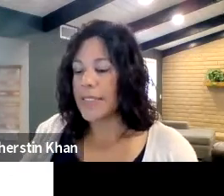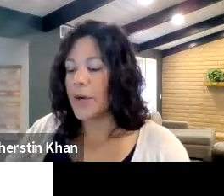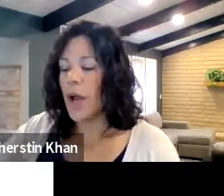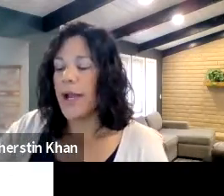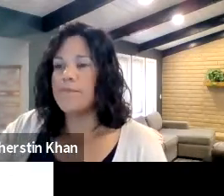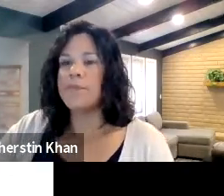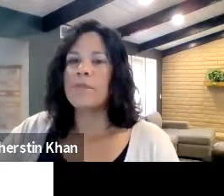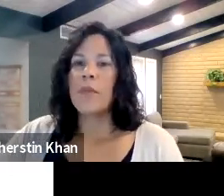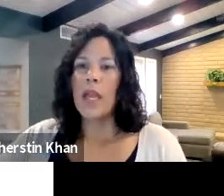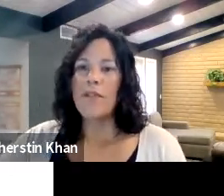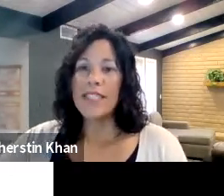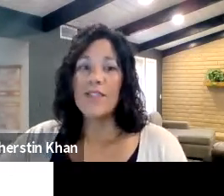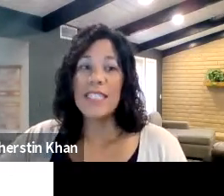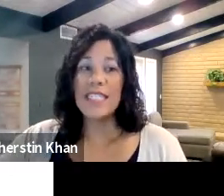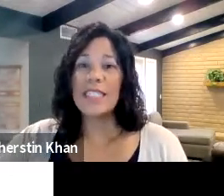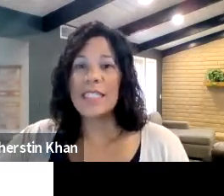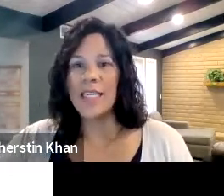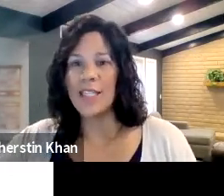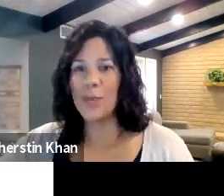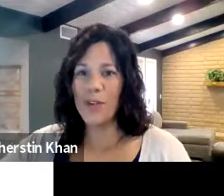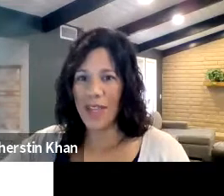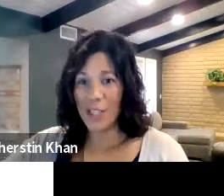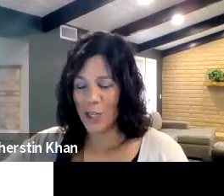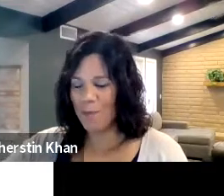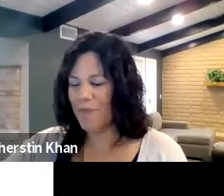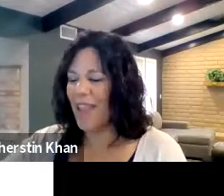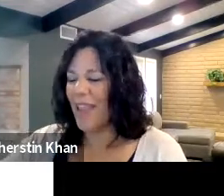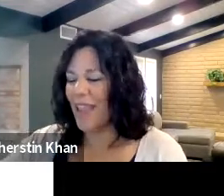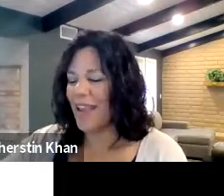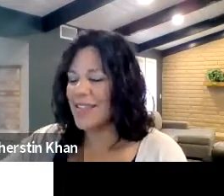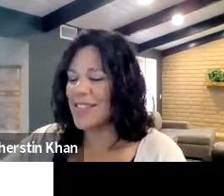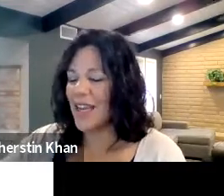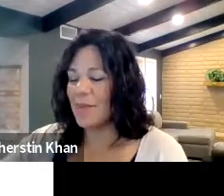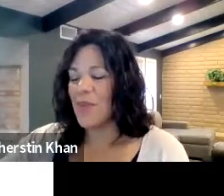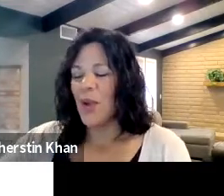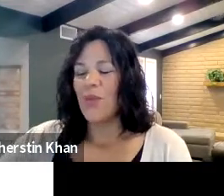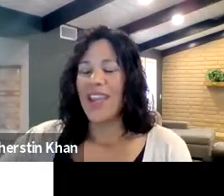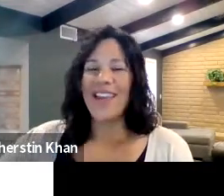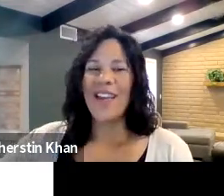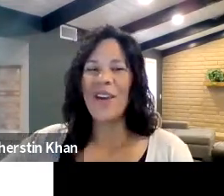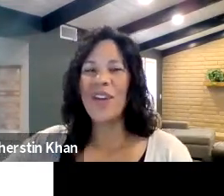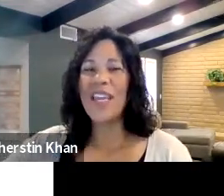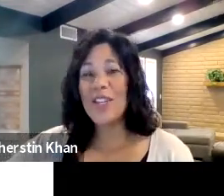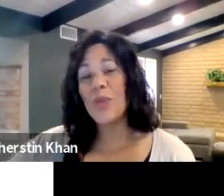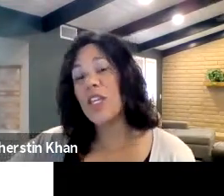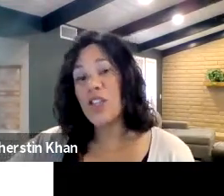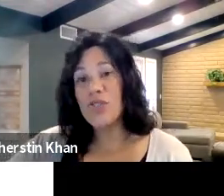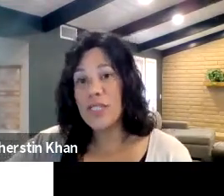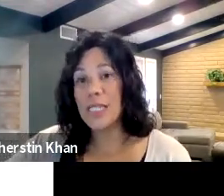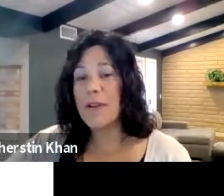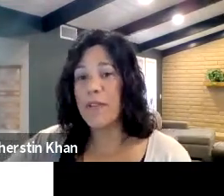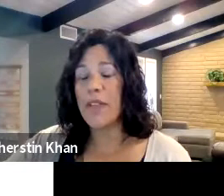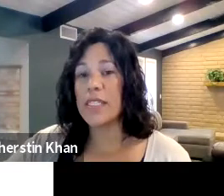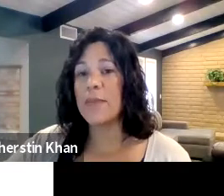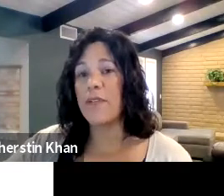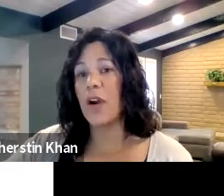All right, so effectiveness is a super vague term, and we